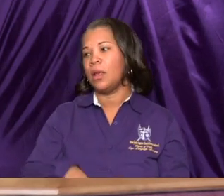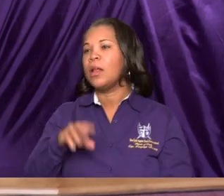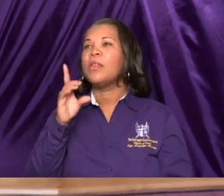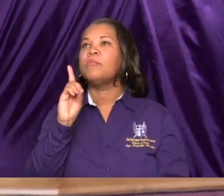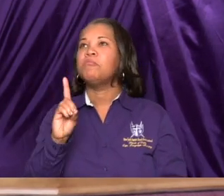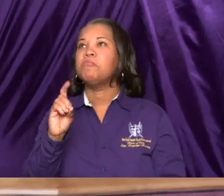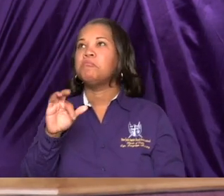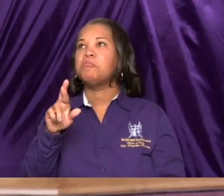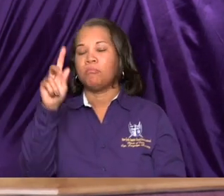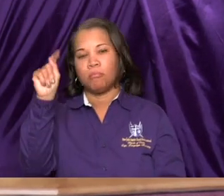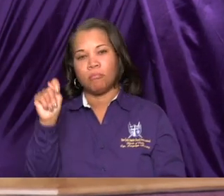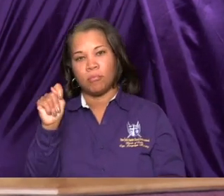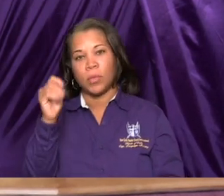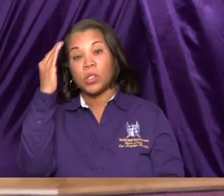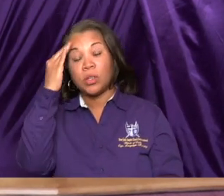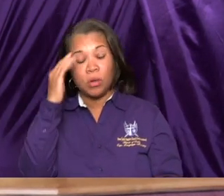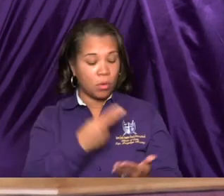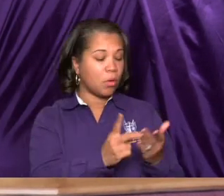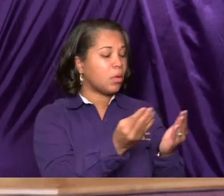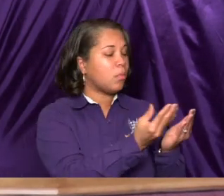And if you know your Bible, which I know you do,